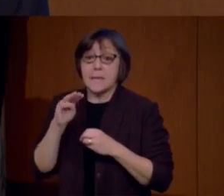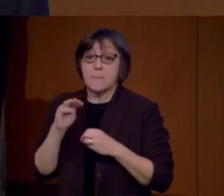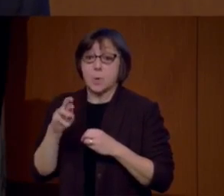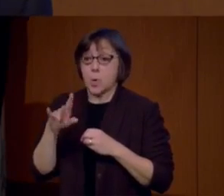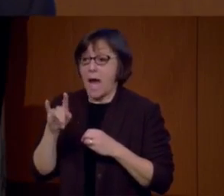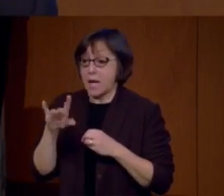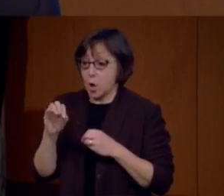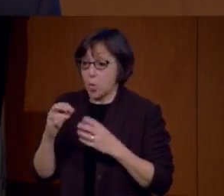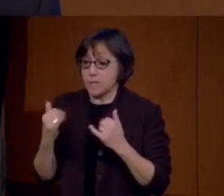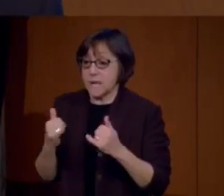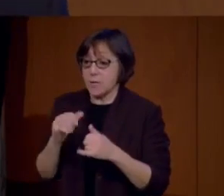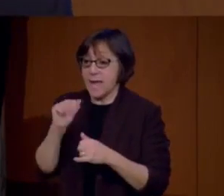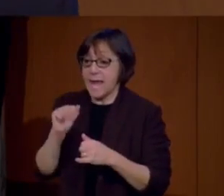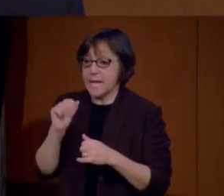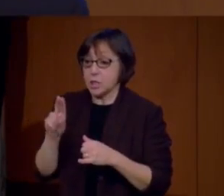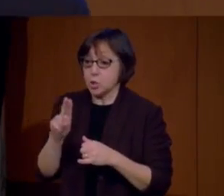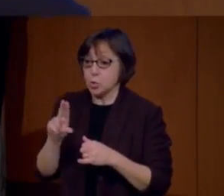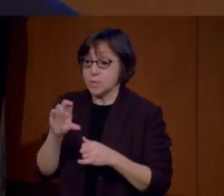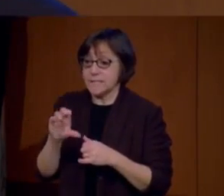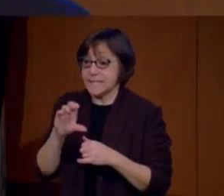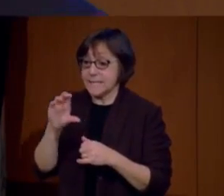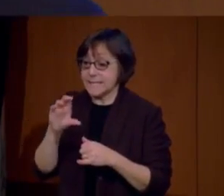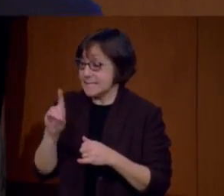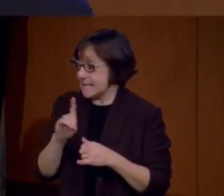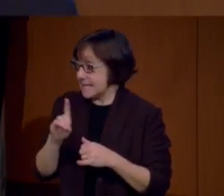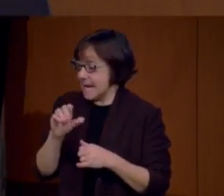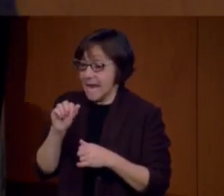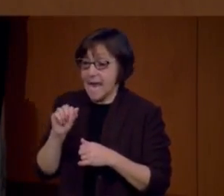director of the AUCD. Andy Imperato here.